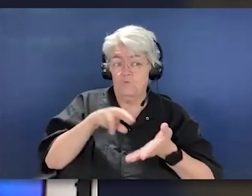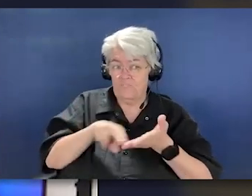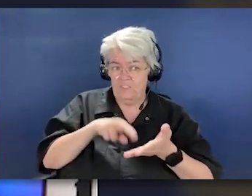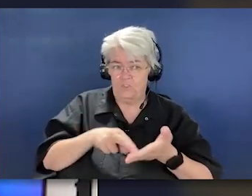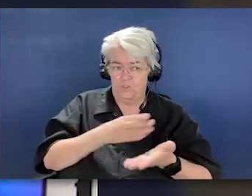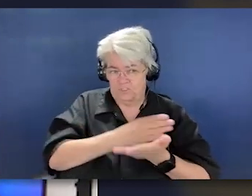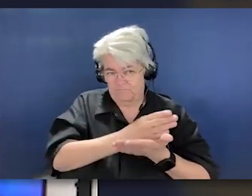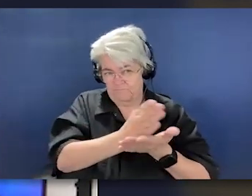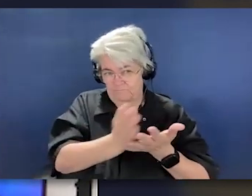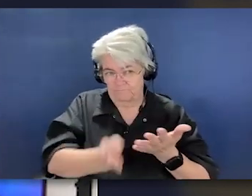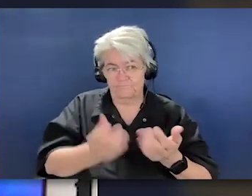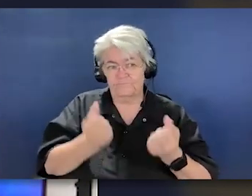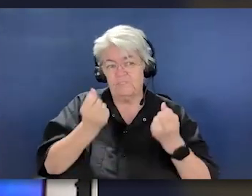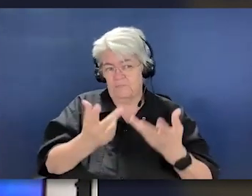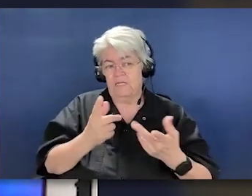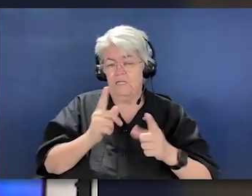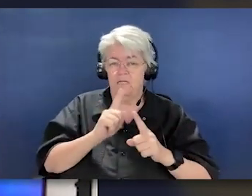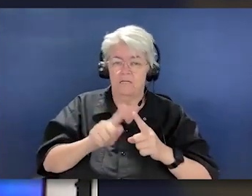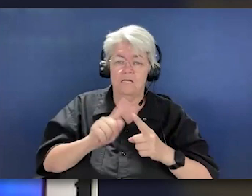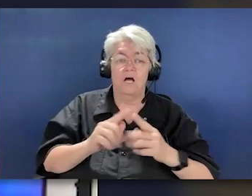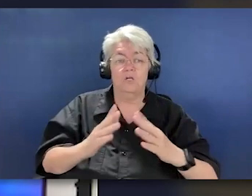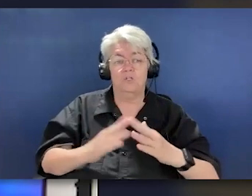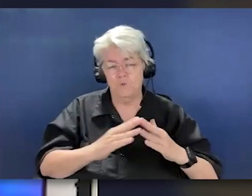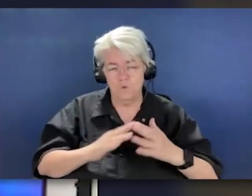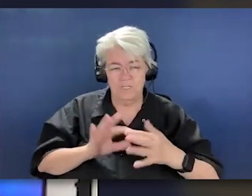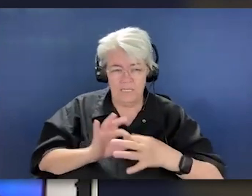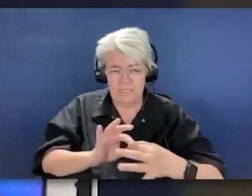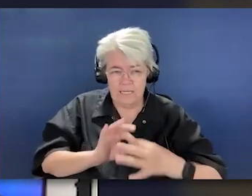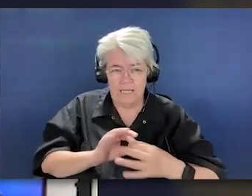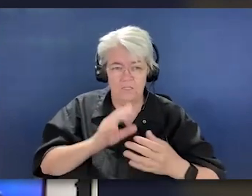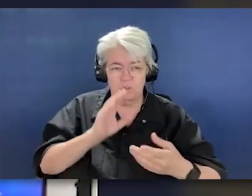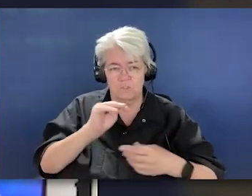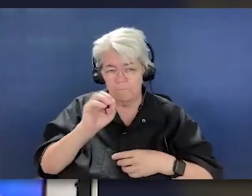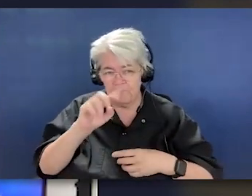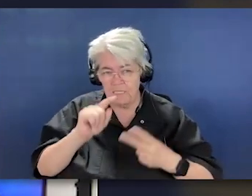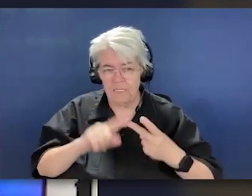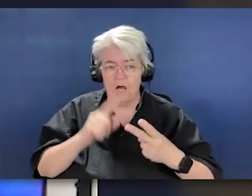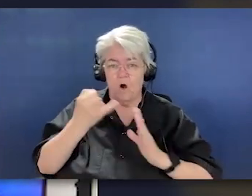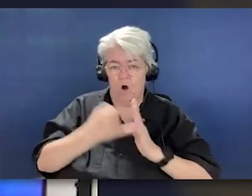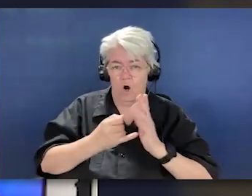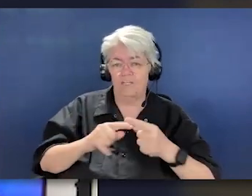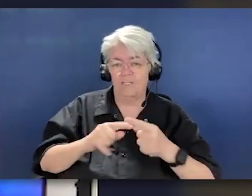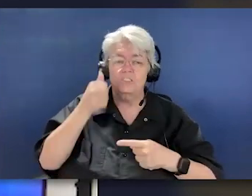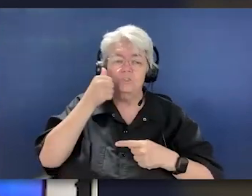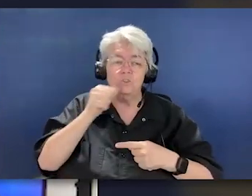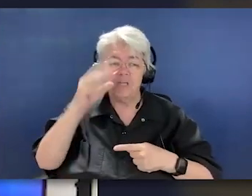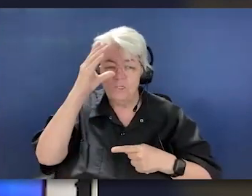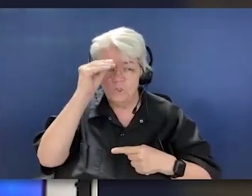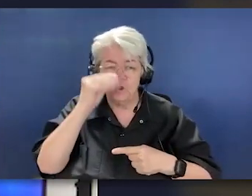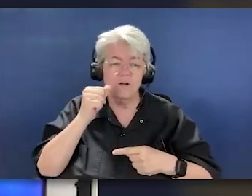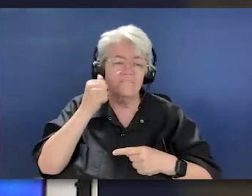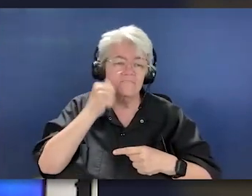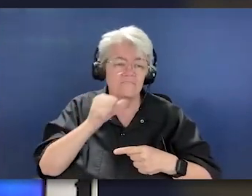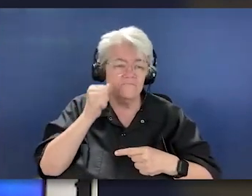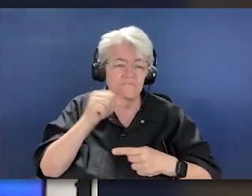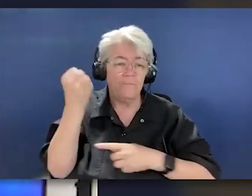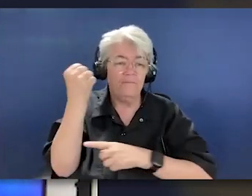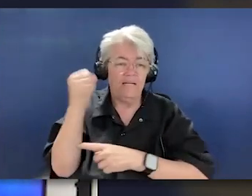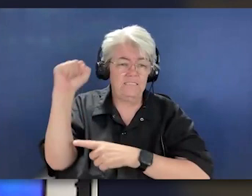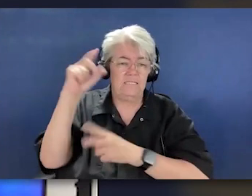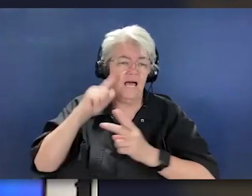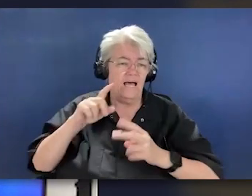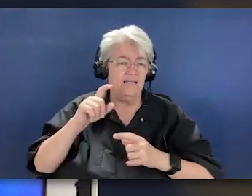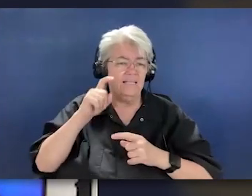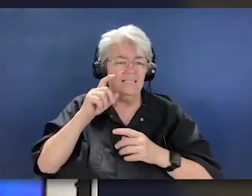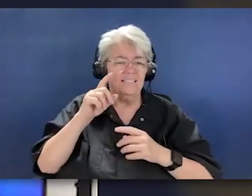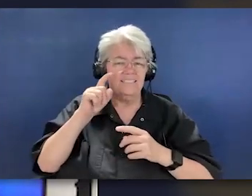fields, including community engaged media and arts education and gender, feminist, and sexuality studies. Chloe is currently serving